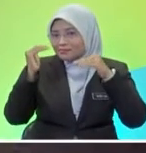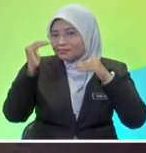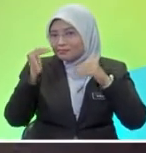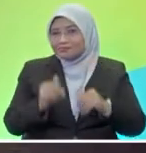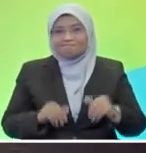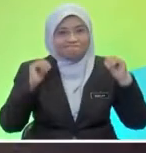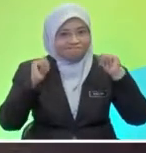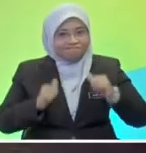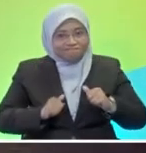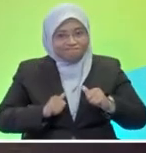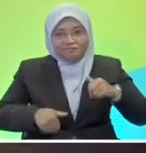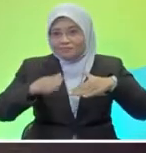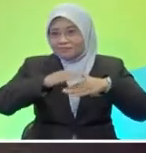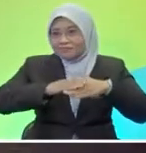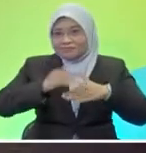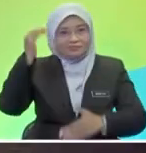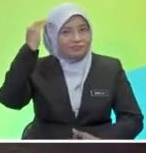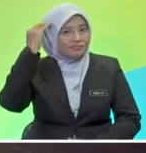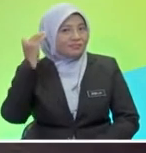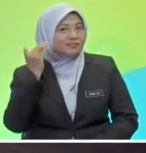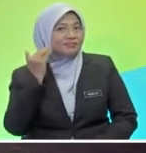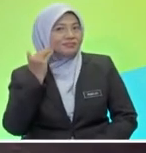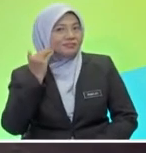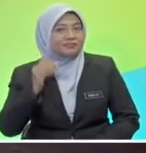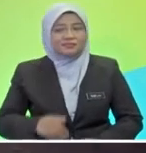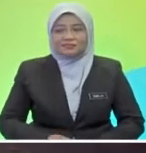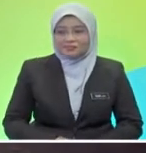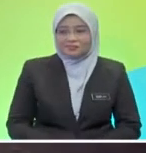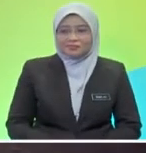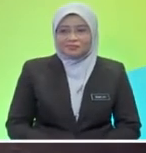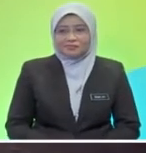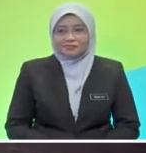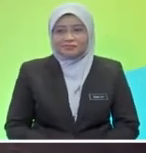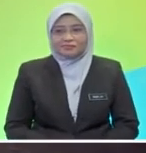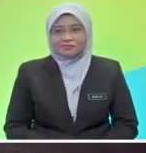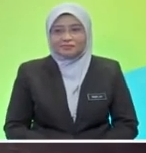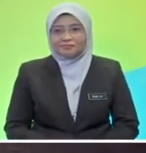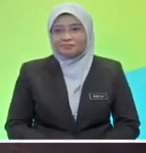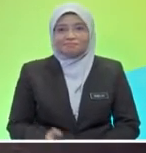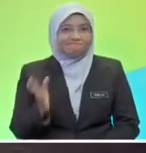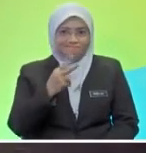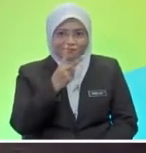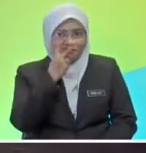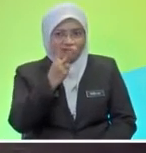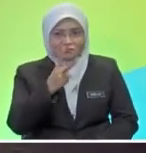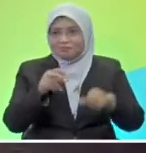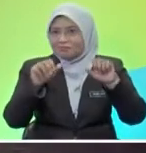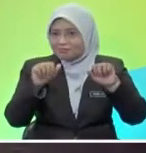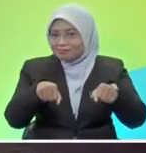I'll try. I need to get the bean bag first. Let's see if I can. All right, teacher.